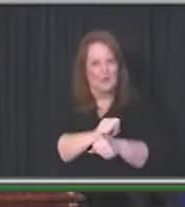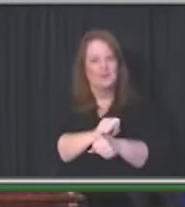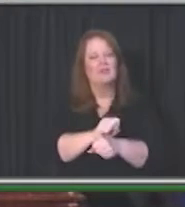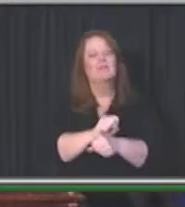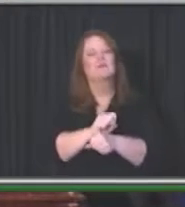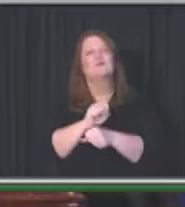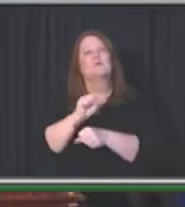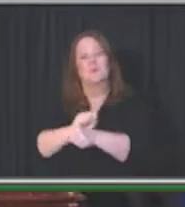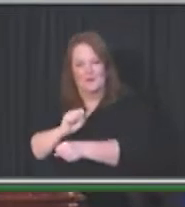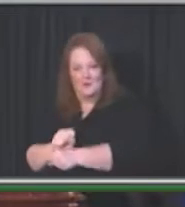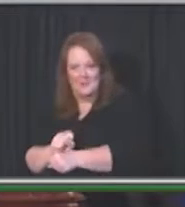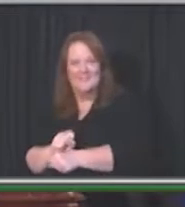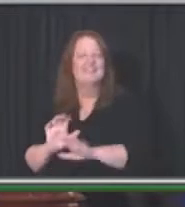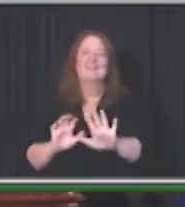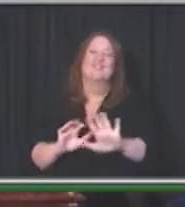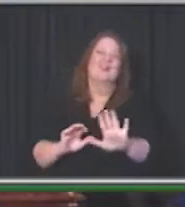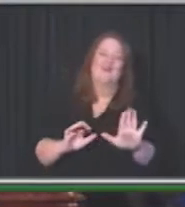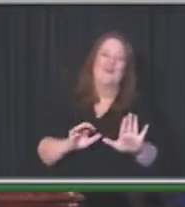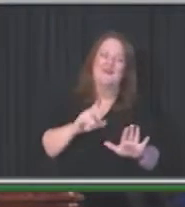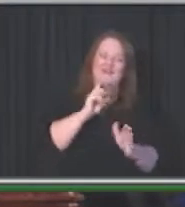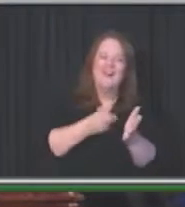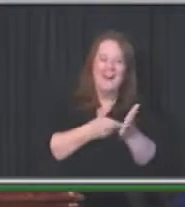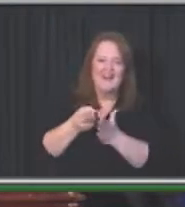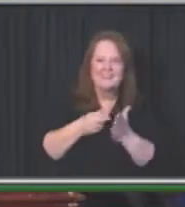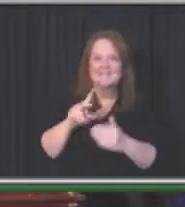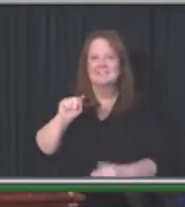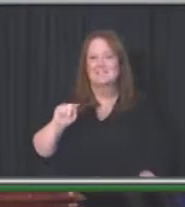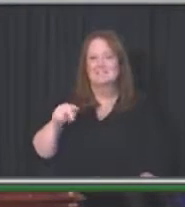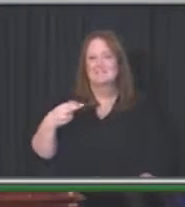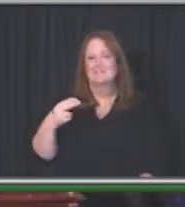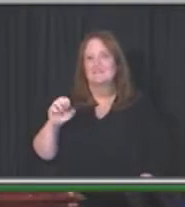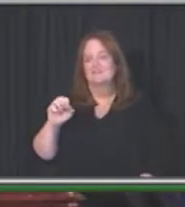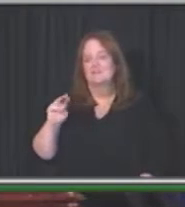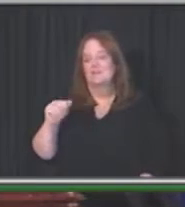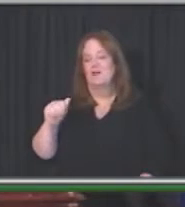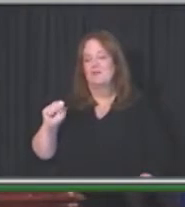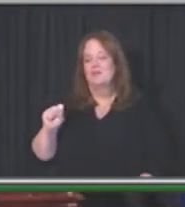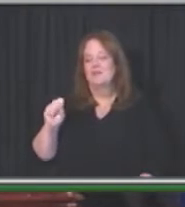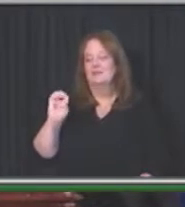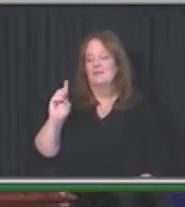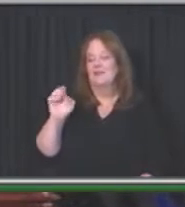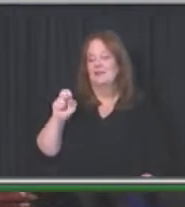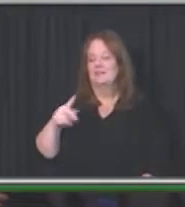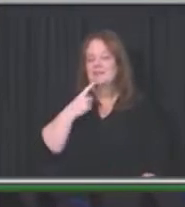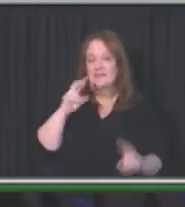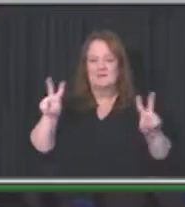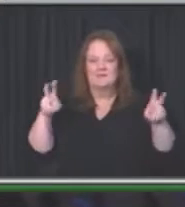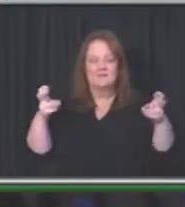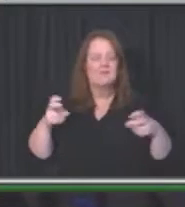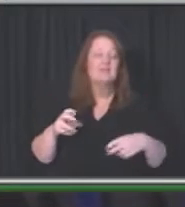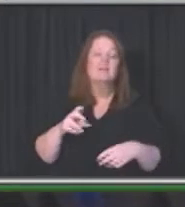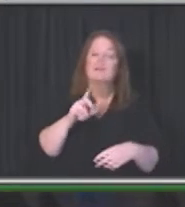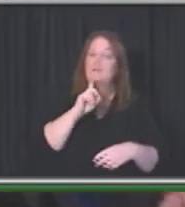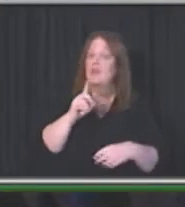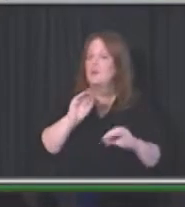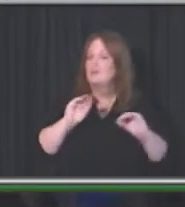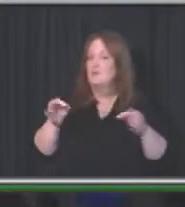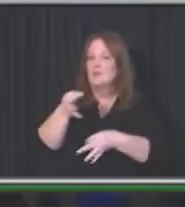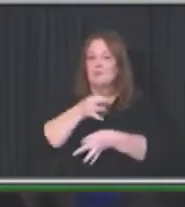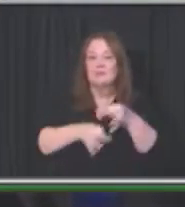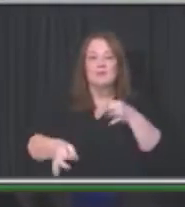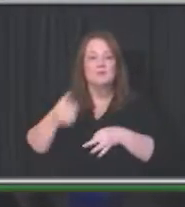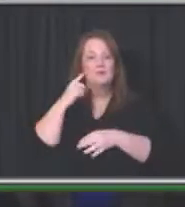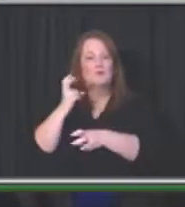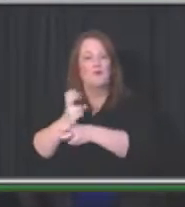work. No, but in all honesty, Thomas Edison once said, there is no substitute for hard work. And